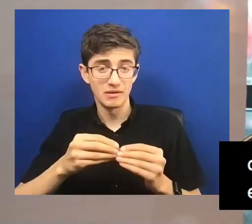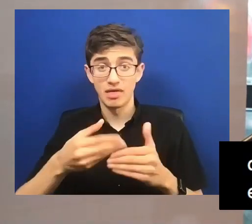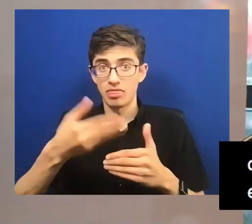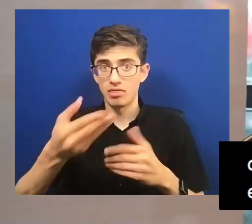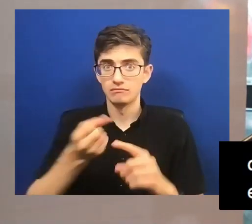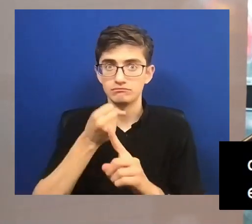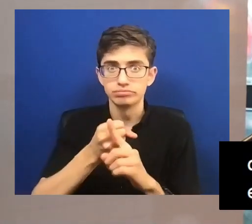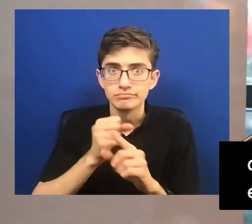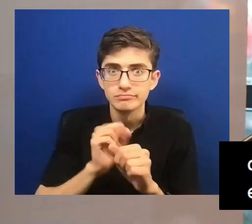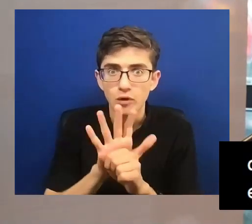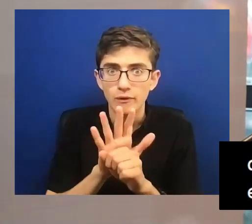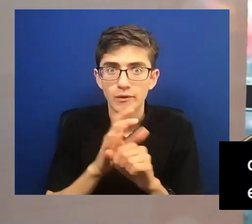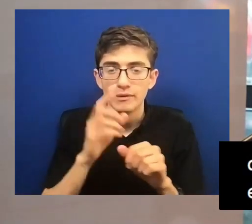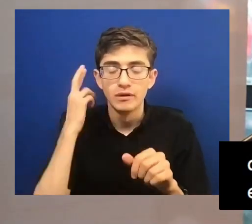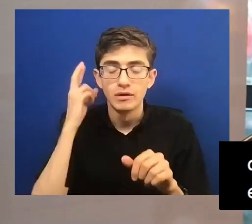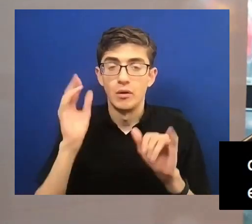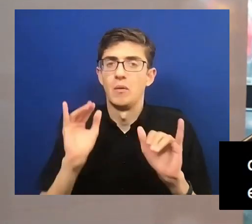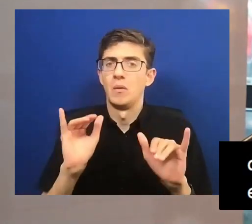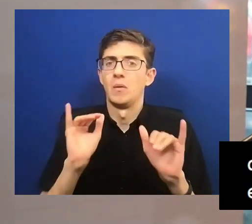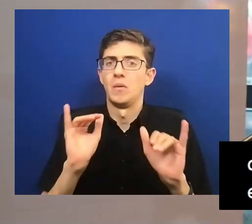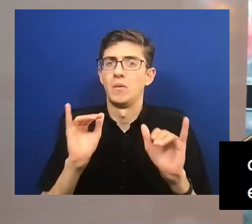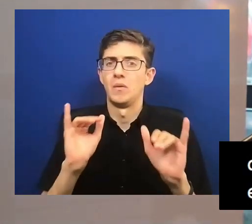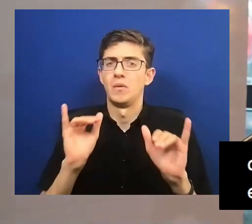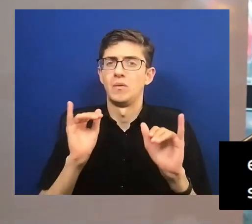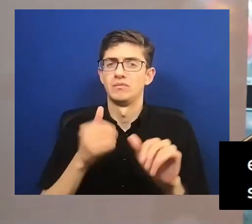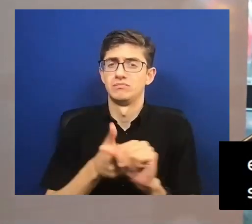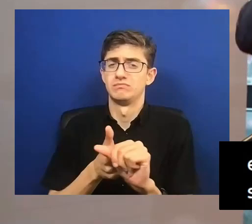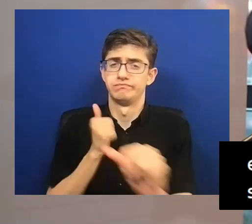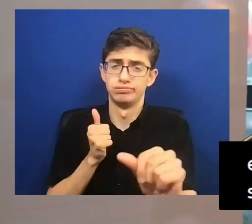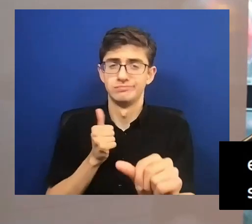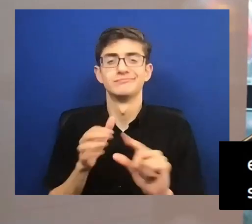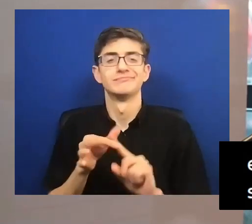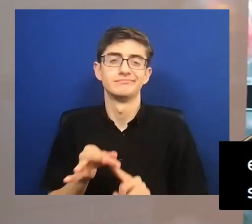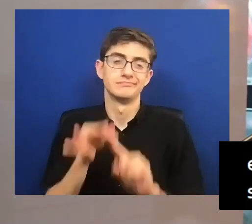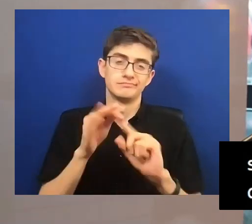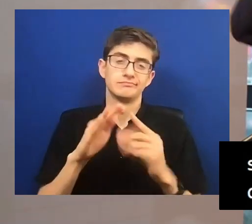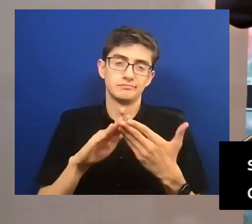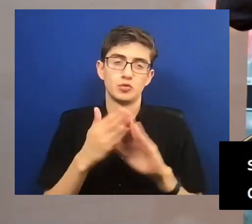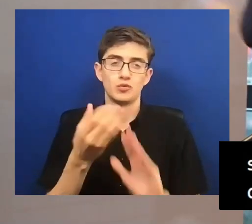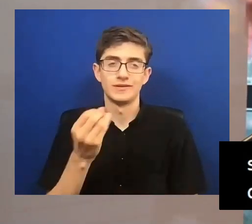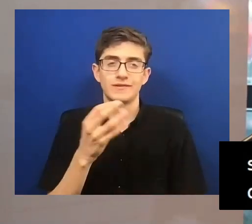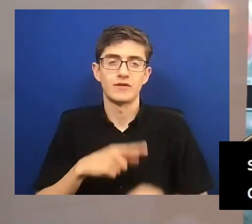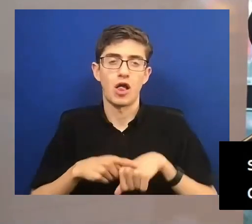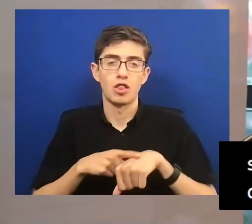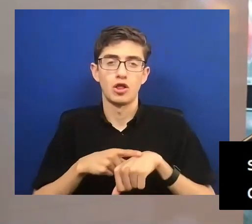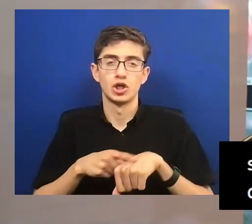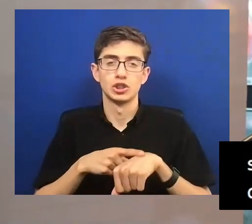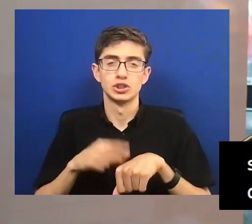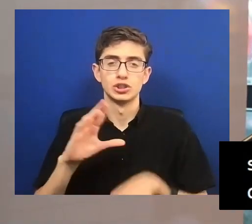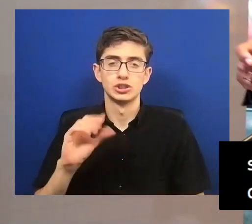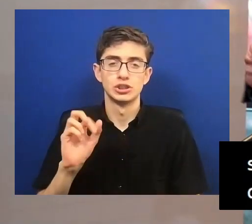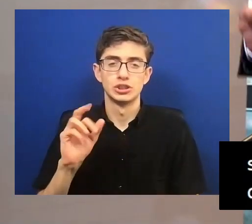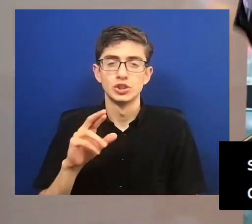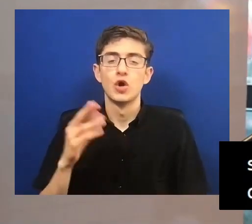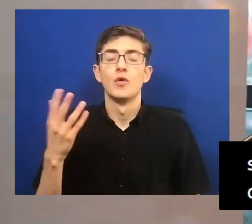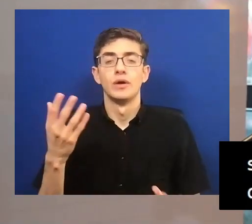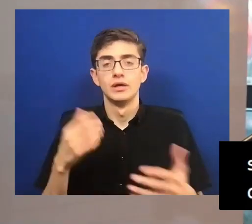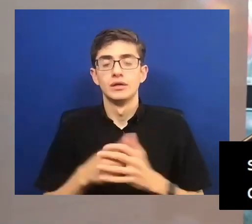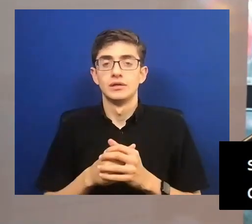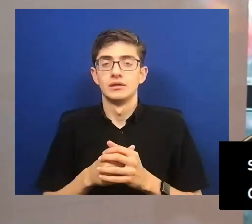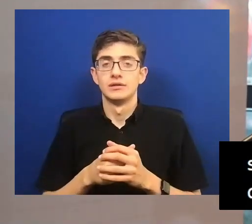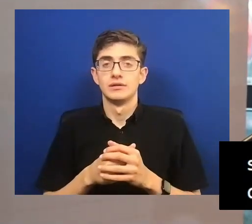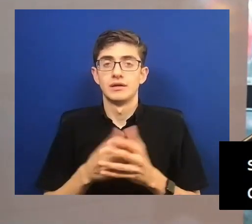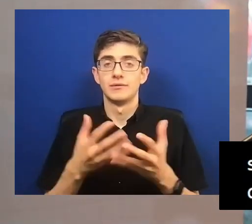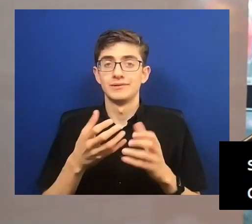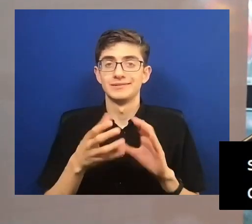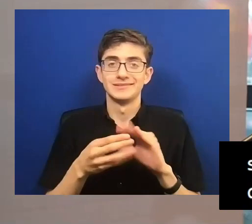far behind we were, especially in the communities of color. So this is a great opportunity. I would love to tell you I'm going to stay and listen and learn a lot, but they're going to give it